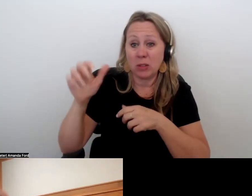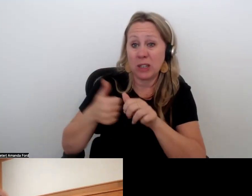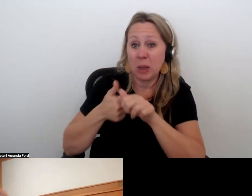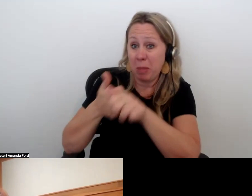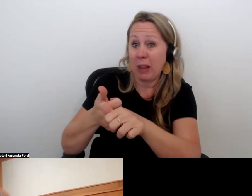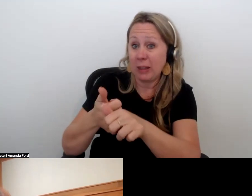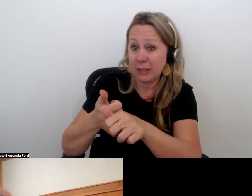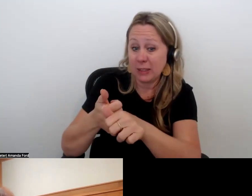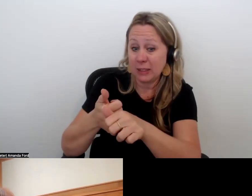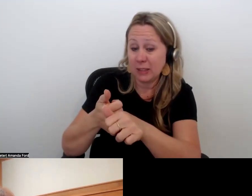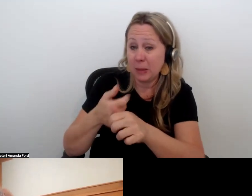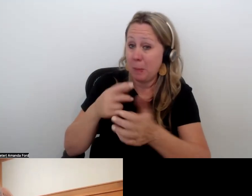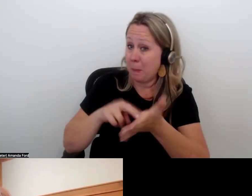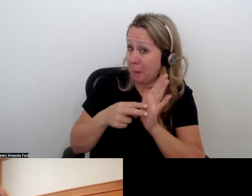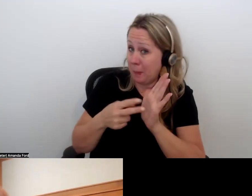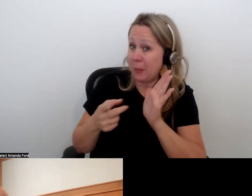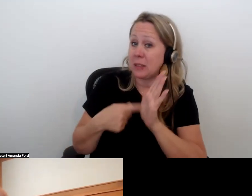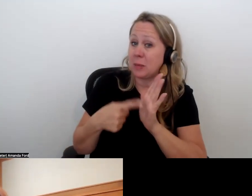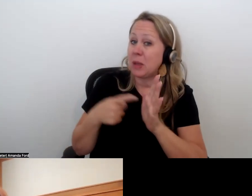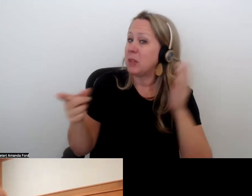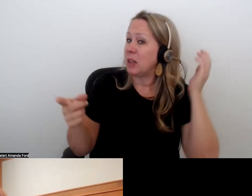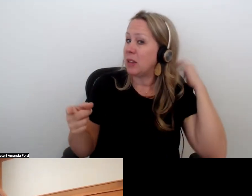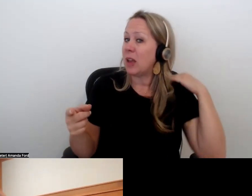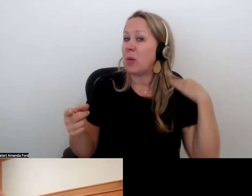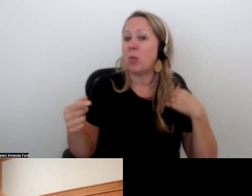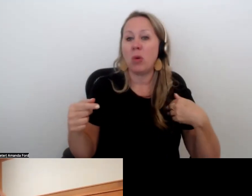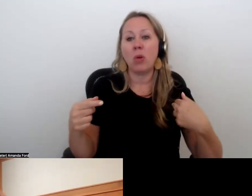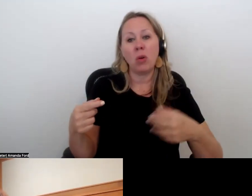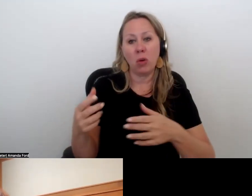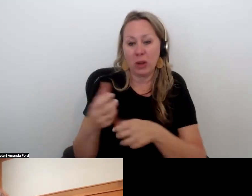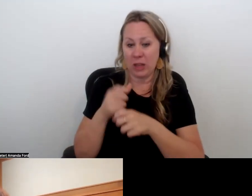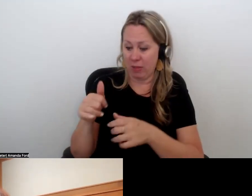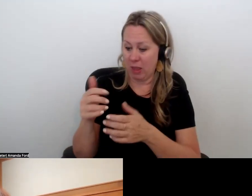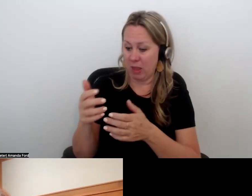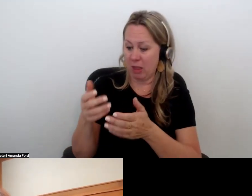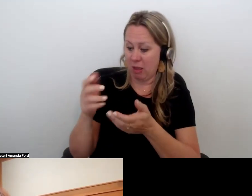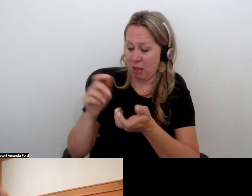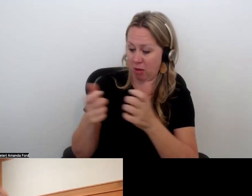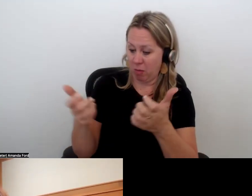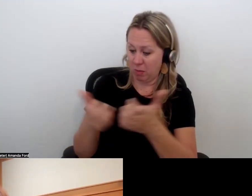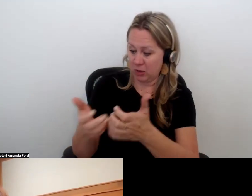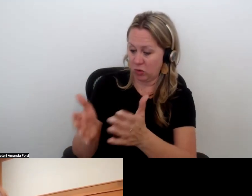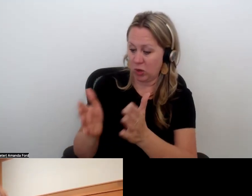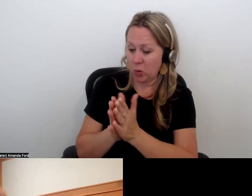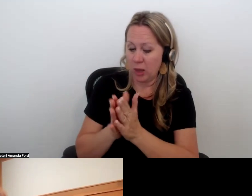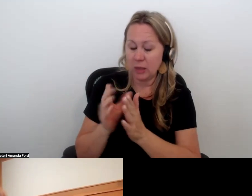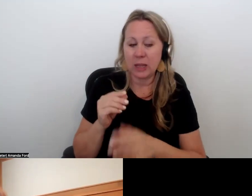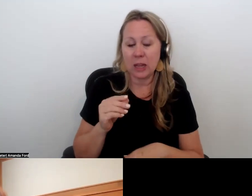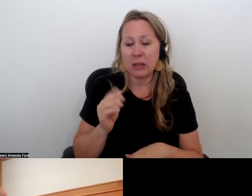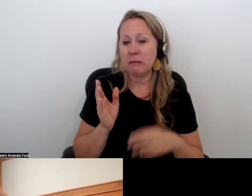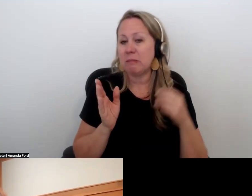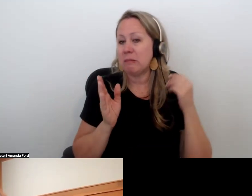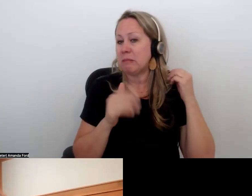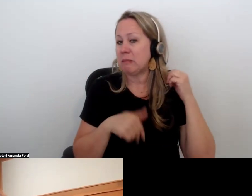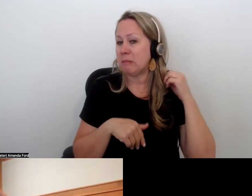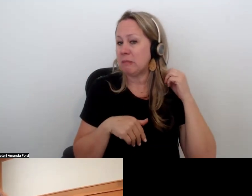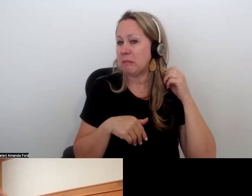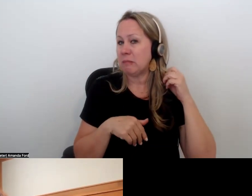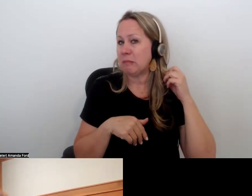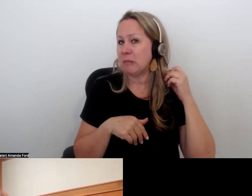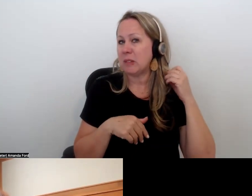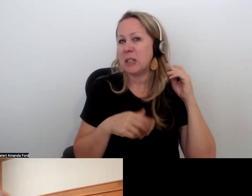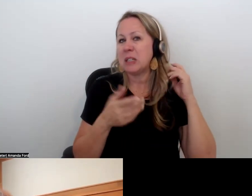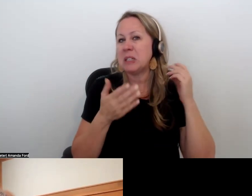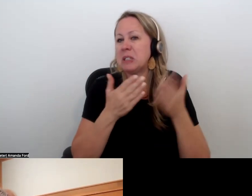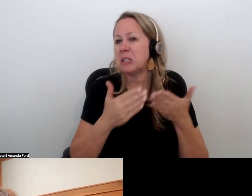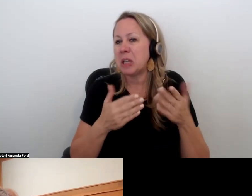will get an accommodation request and maybe not do everything we hope they will do. And